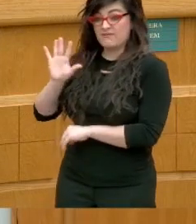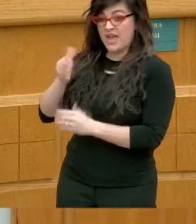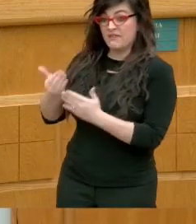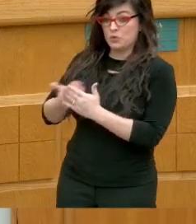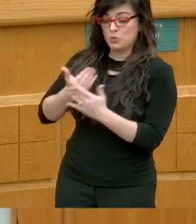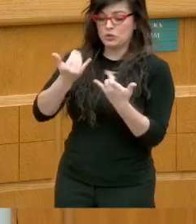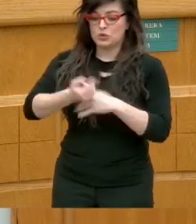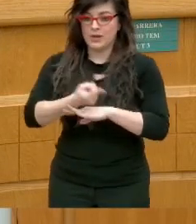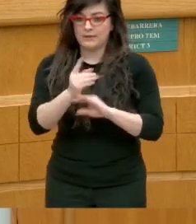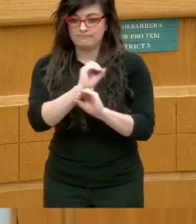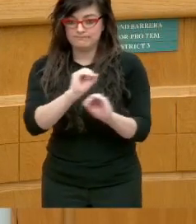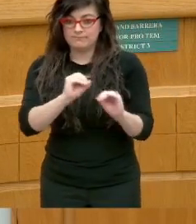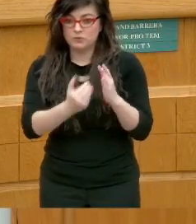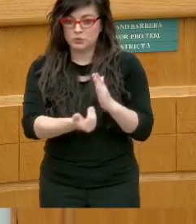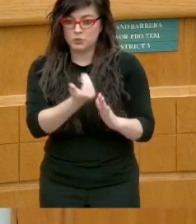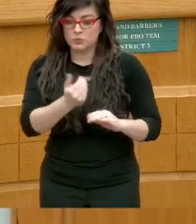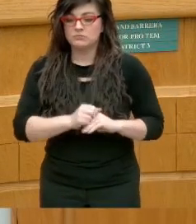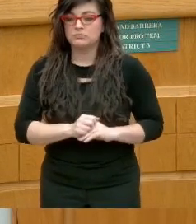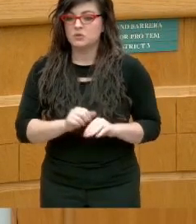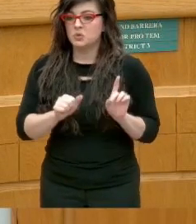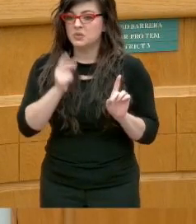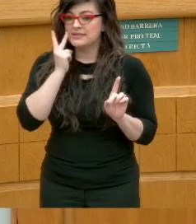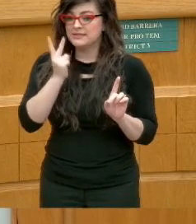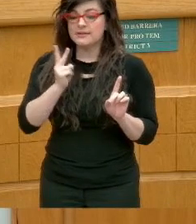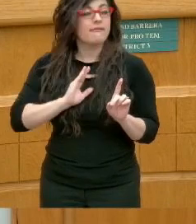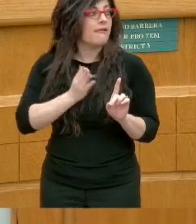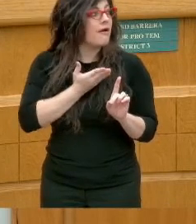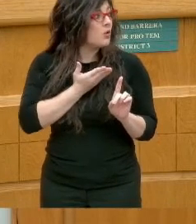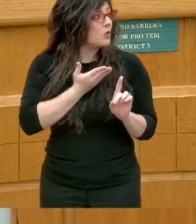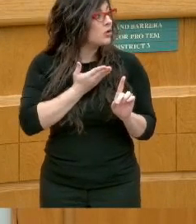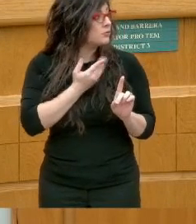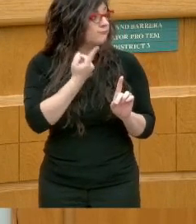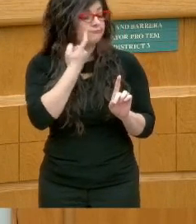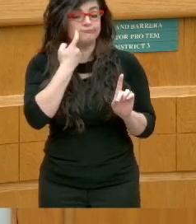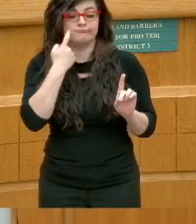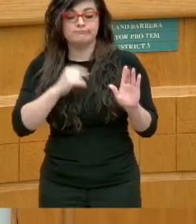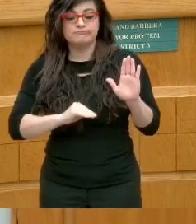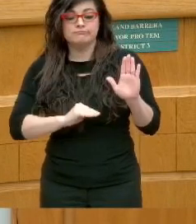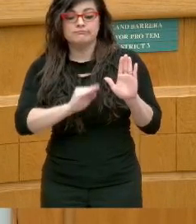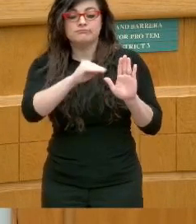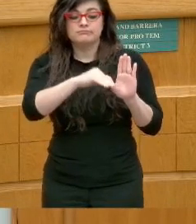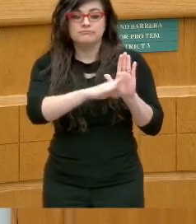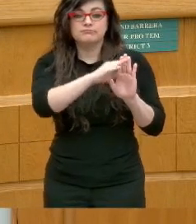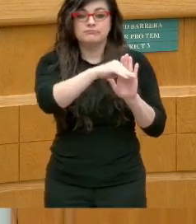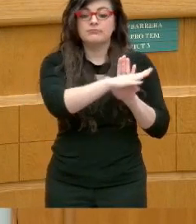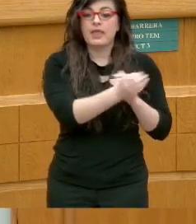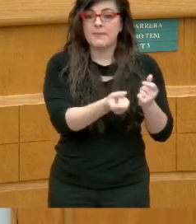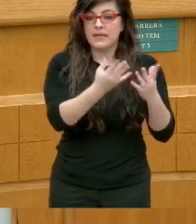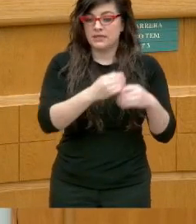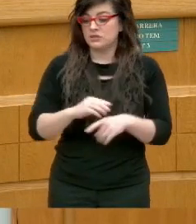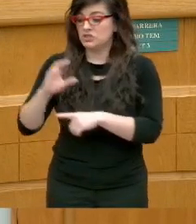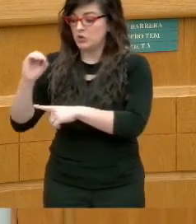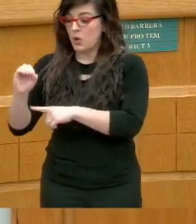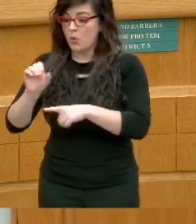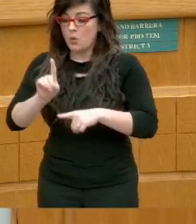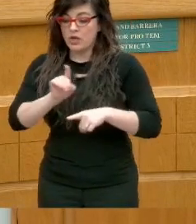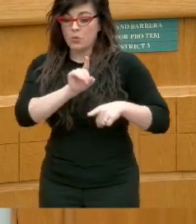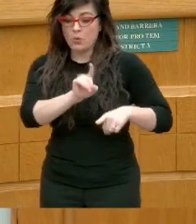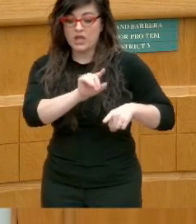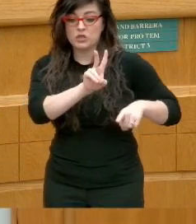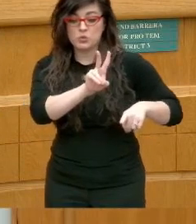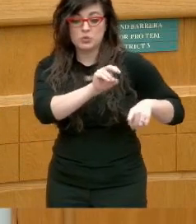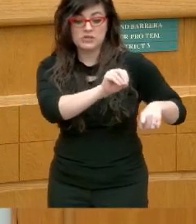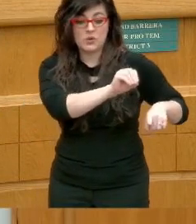see the trend over the past couple of, I guess, 7 days here. We had 0, 1, 1, 2, 0,